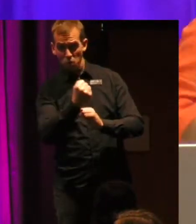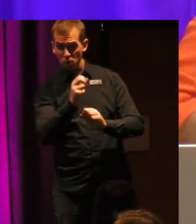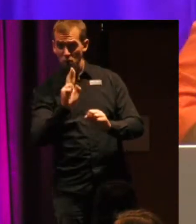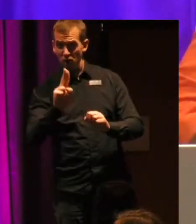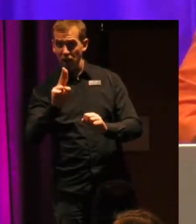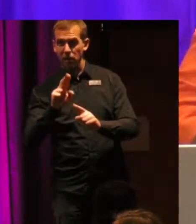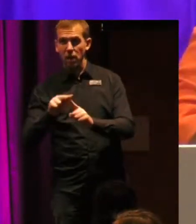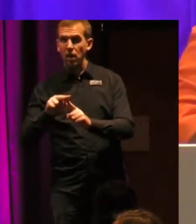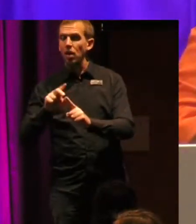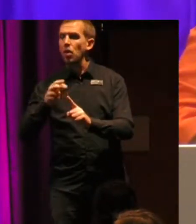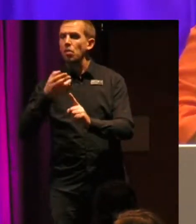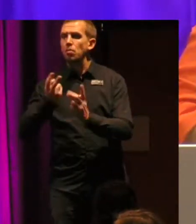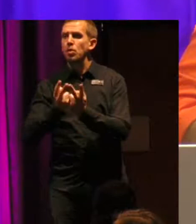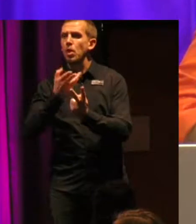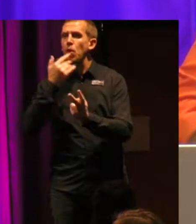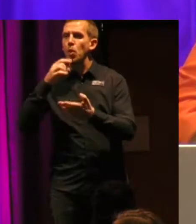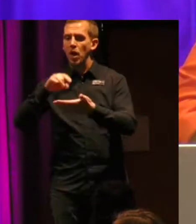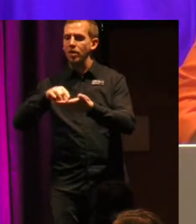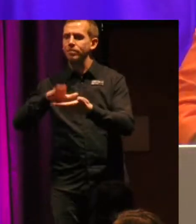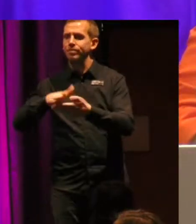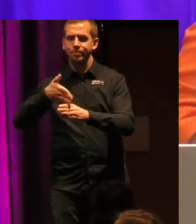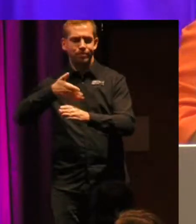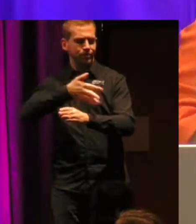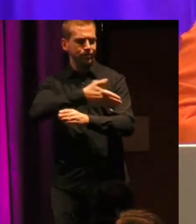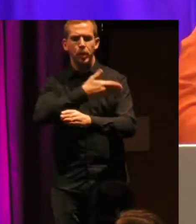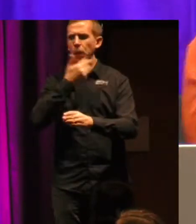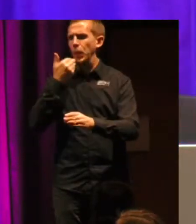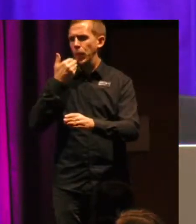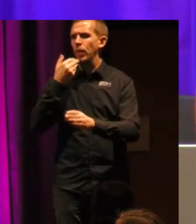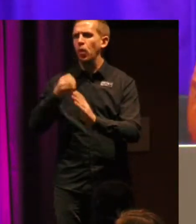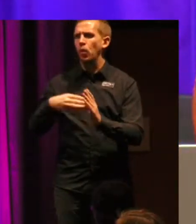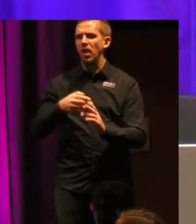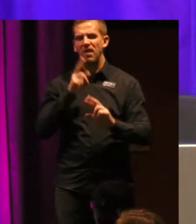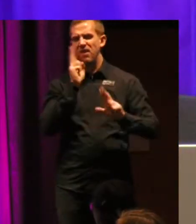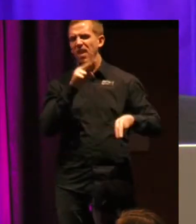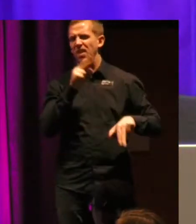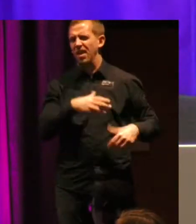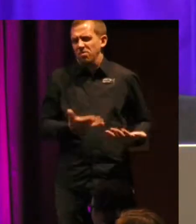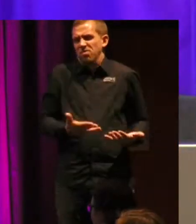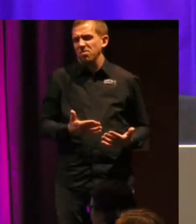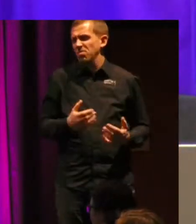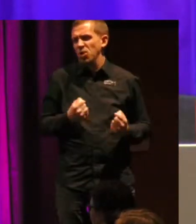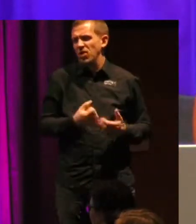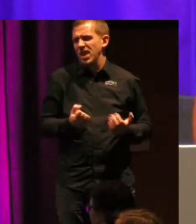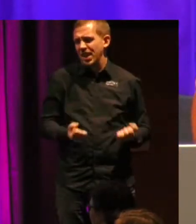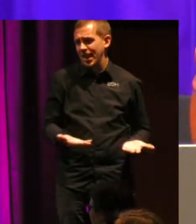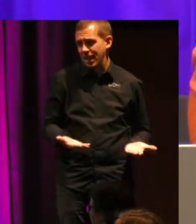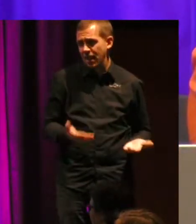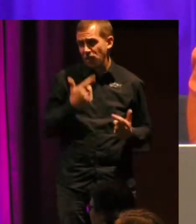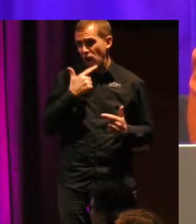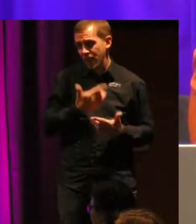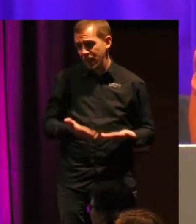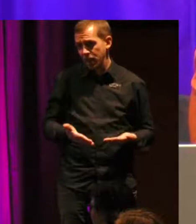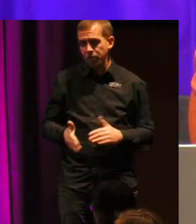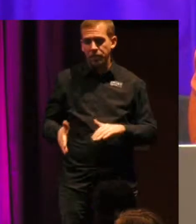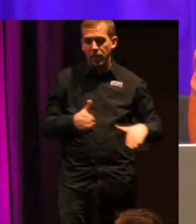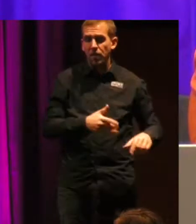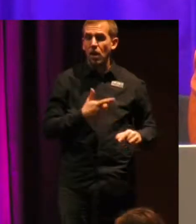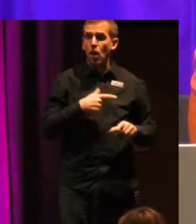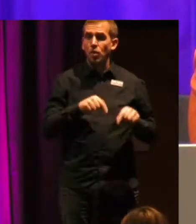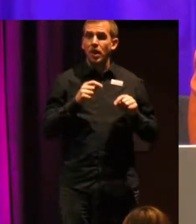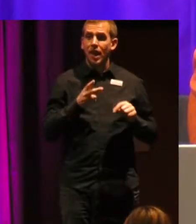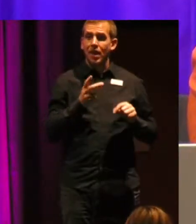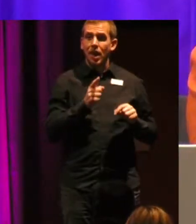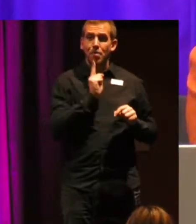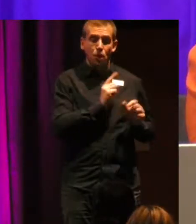had not been a track record established. One of the other things that we found are for people that are from diverse communities